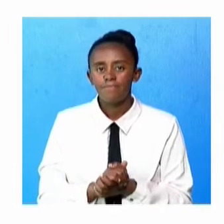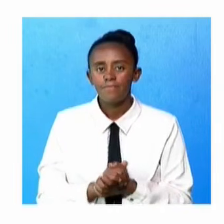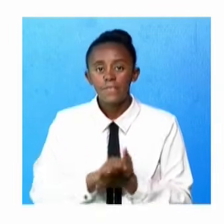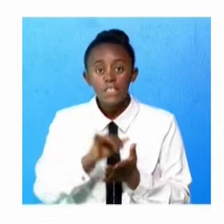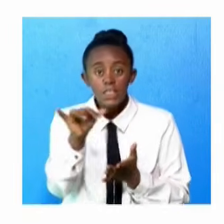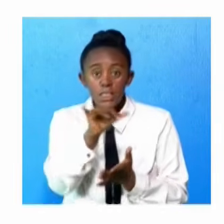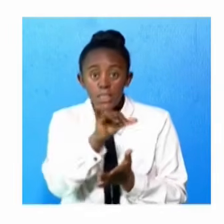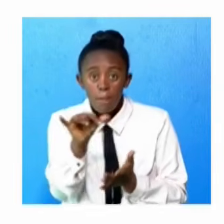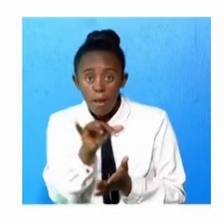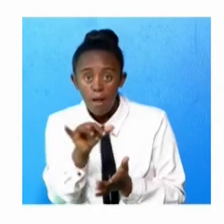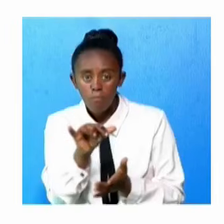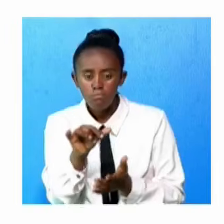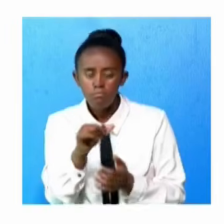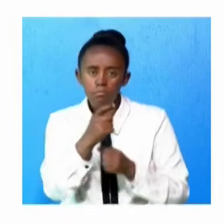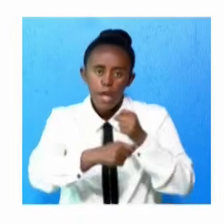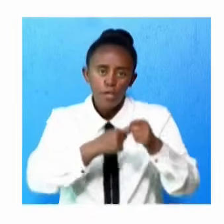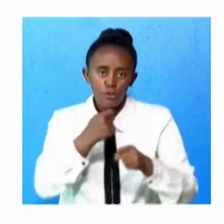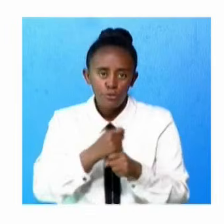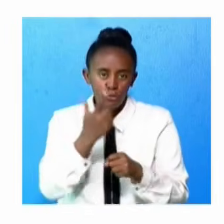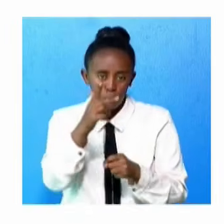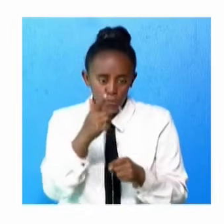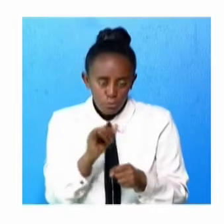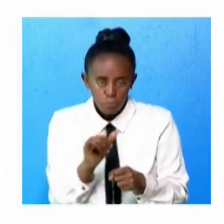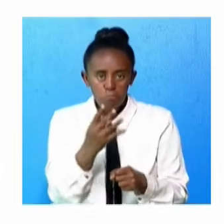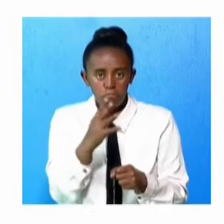in their